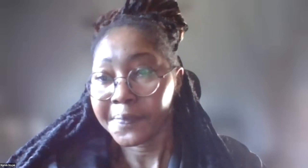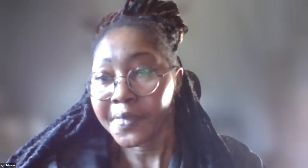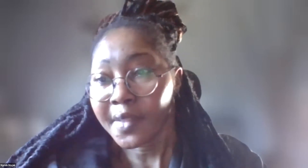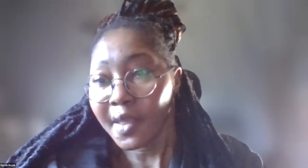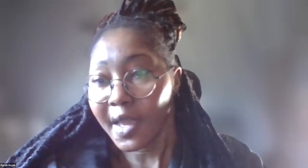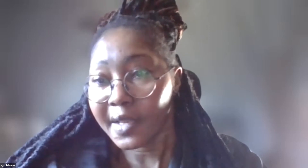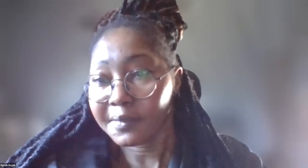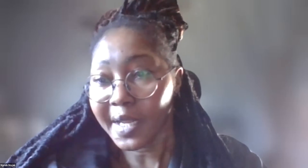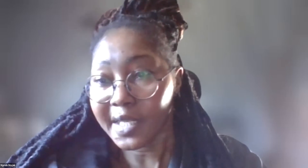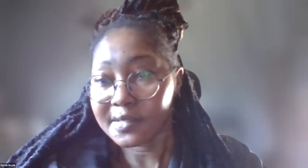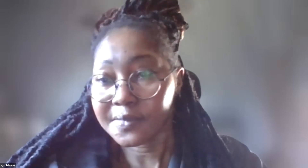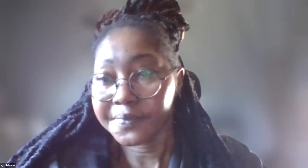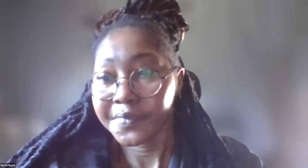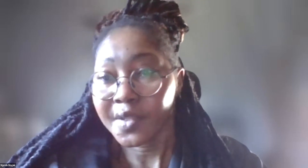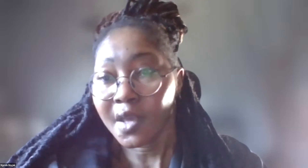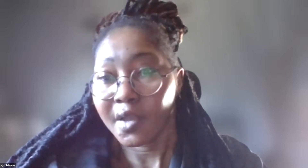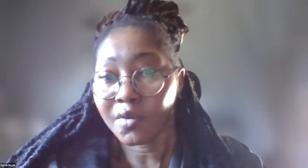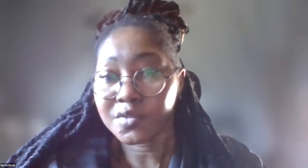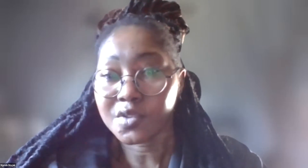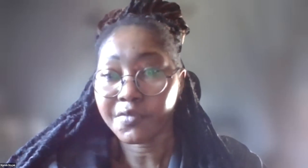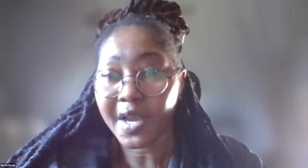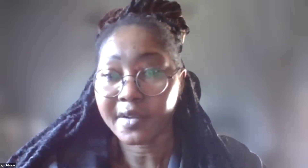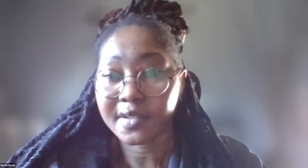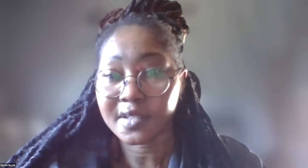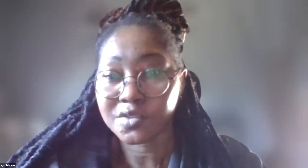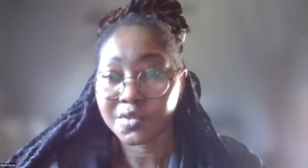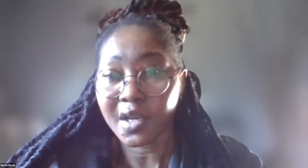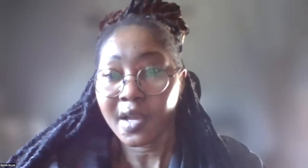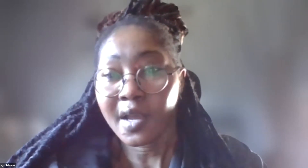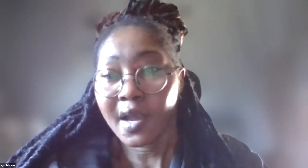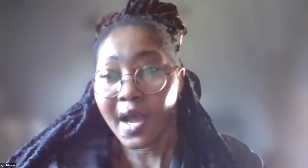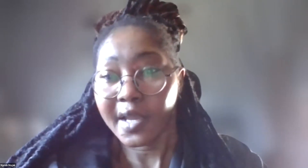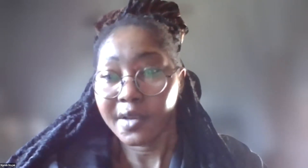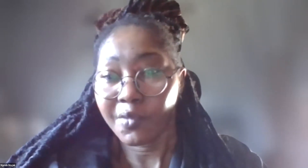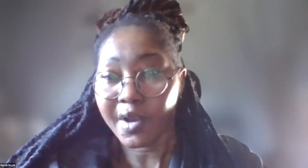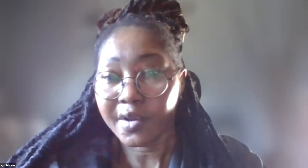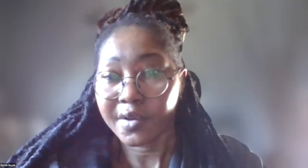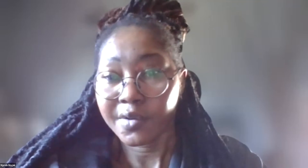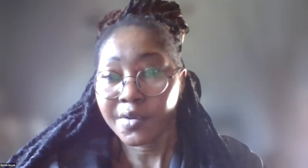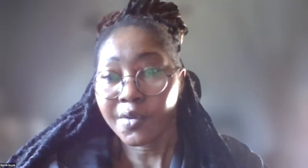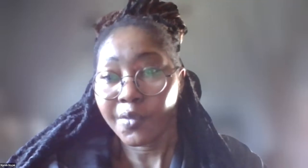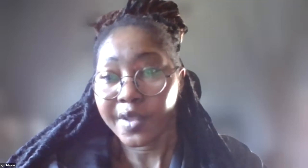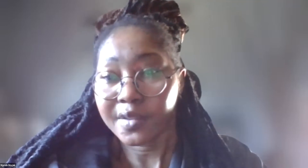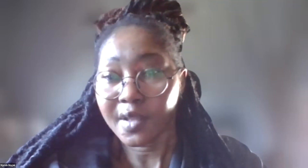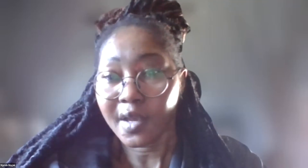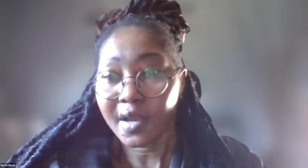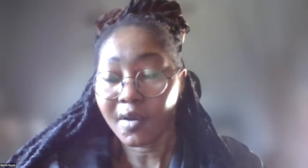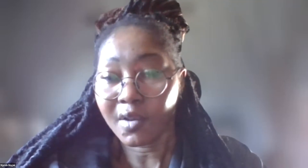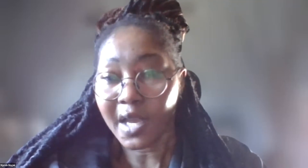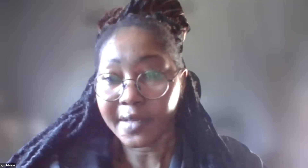me and my needs, and also found the tutor I can work